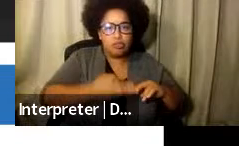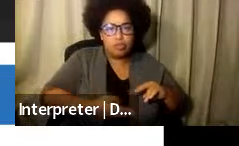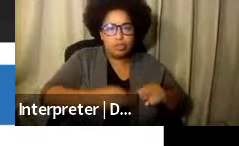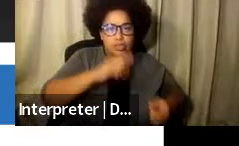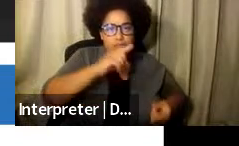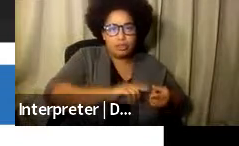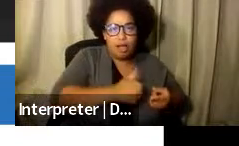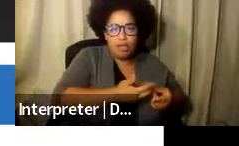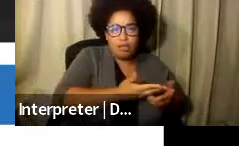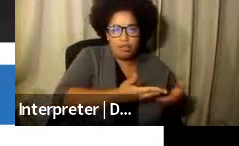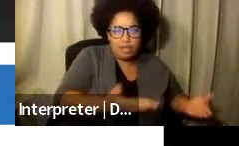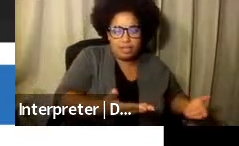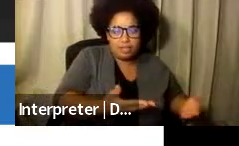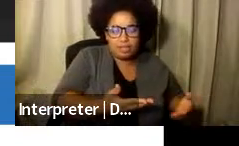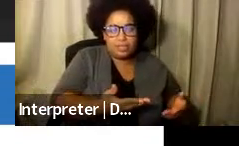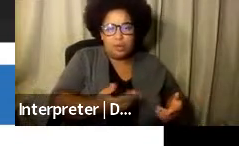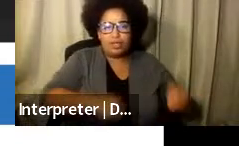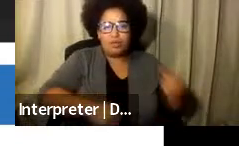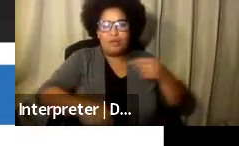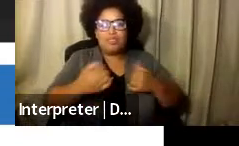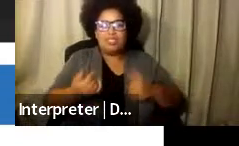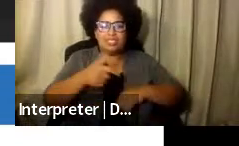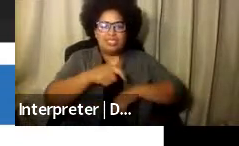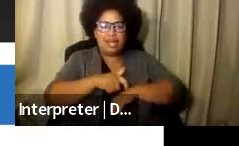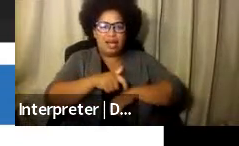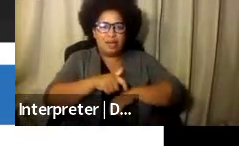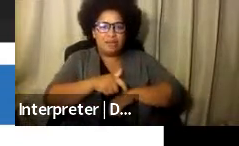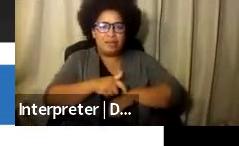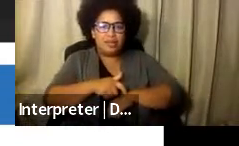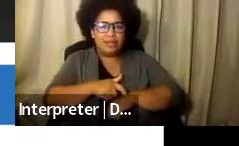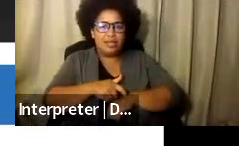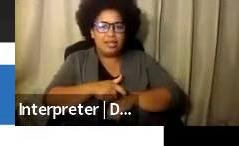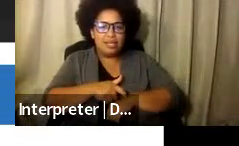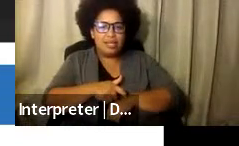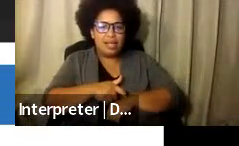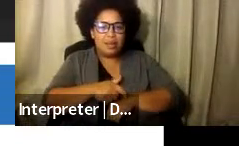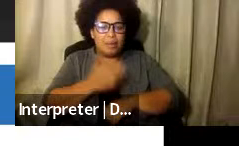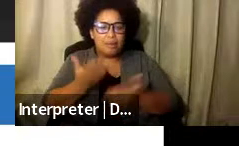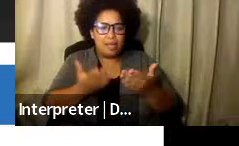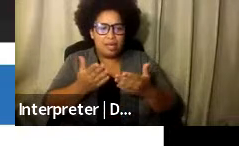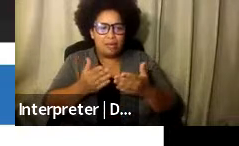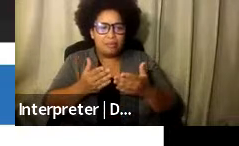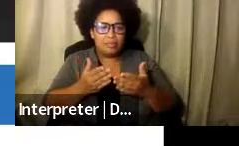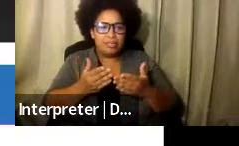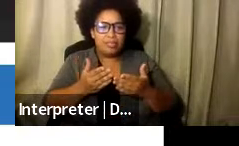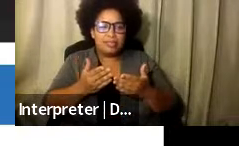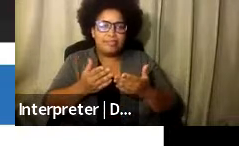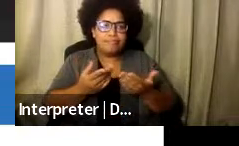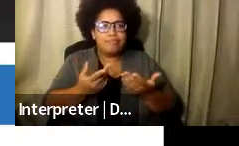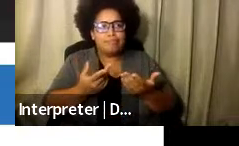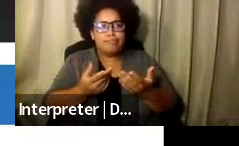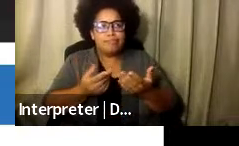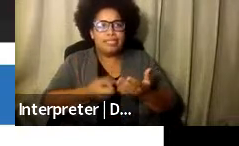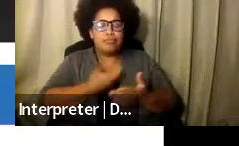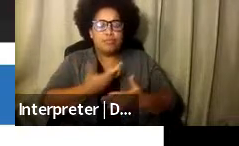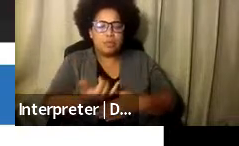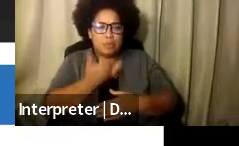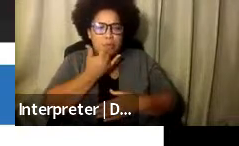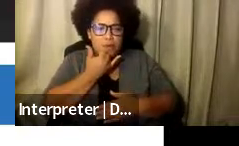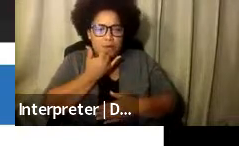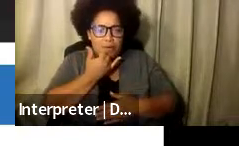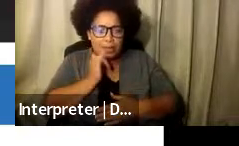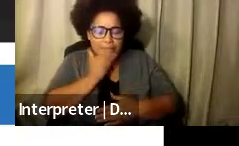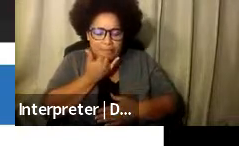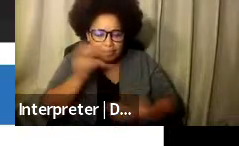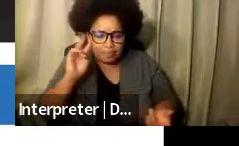other things. And I sort of did it the reverse this time, and it might have set sort of the wrong impression. We're not reducing our operations. Many of these things